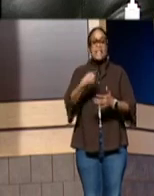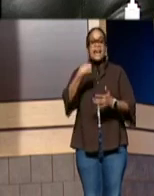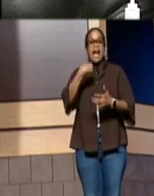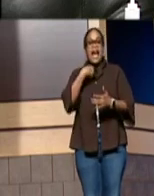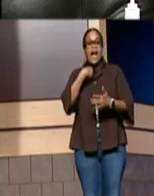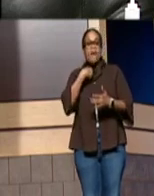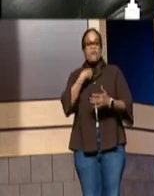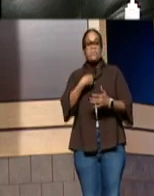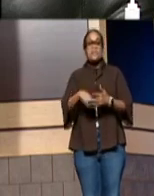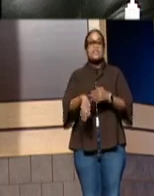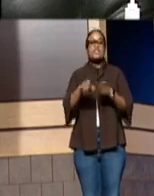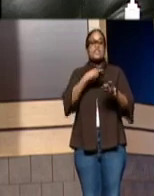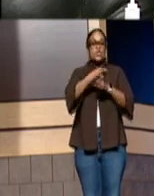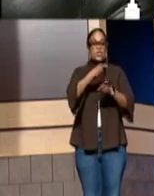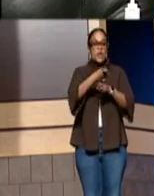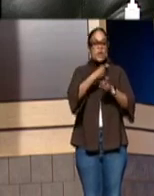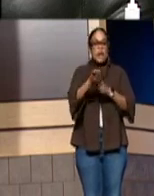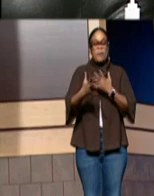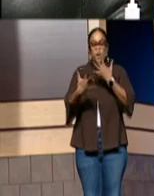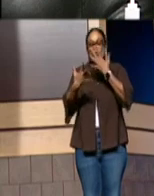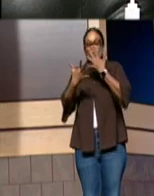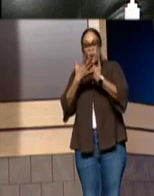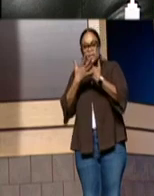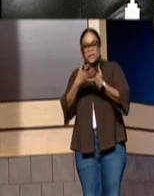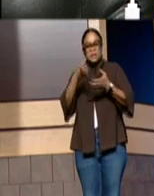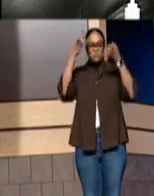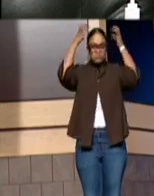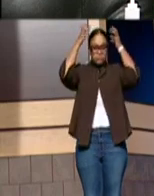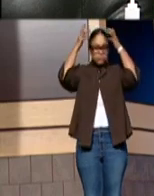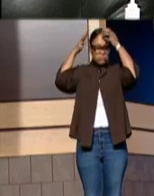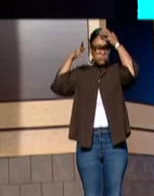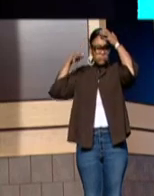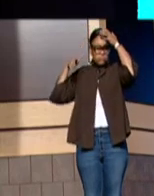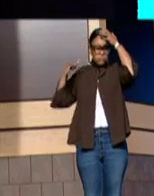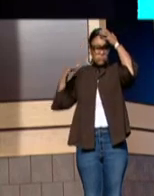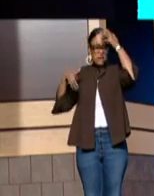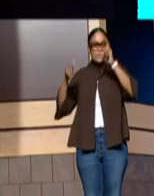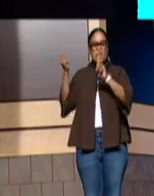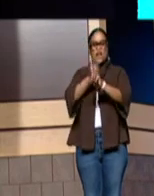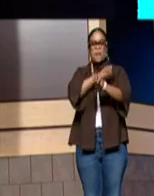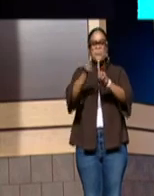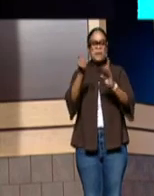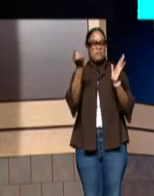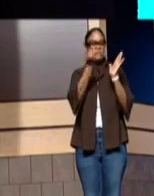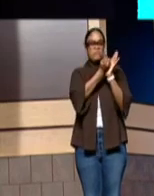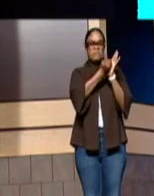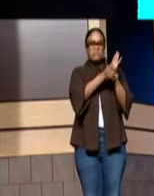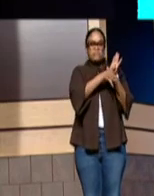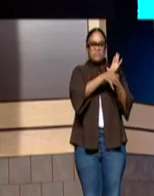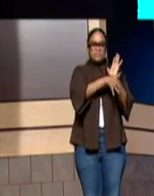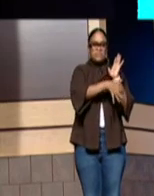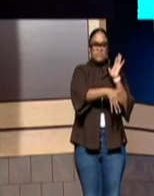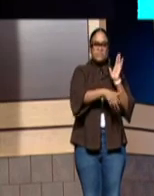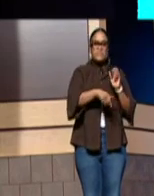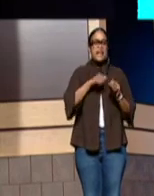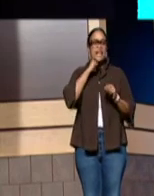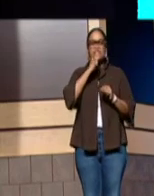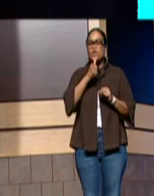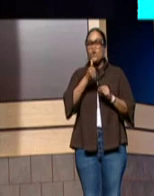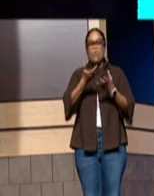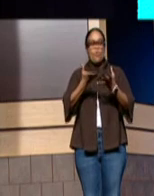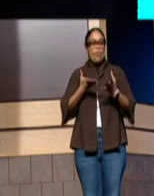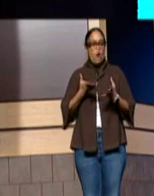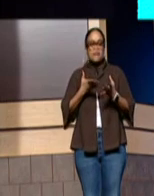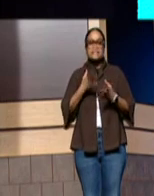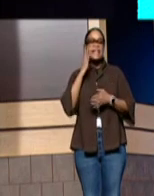I'll be arrested. They're going to put a crown of thorns on my head. They're going to beat the flesh off my back. They're going to put nails in my hand. I don't want to drink the cup.